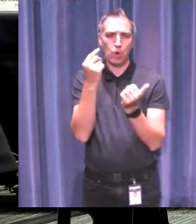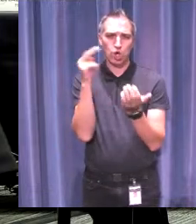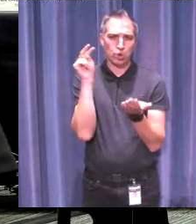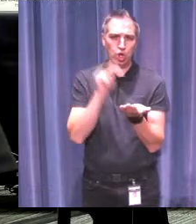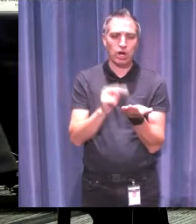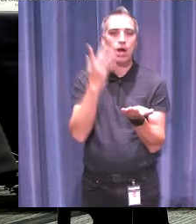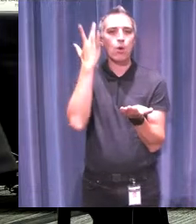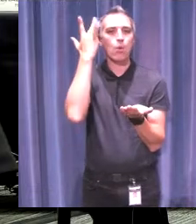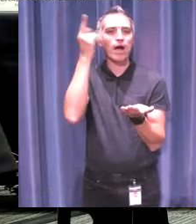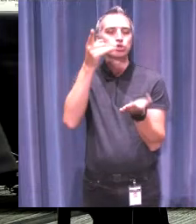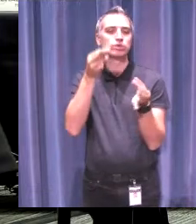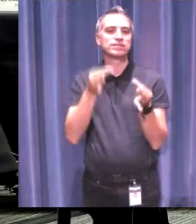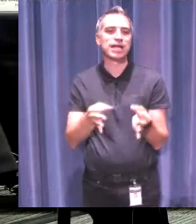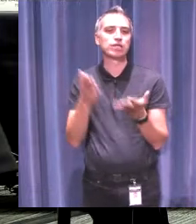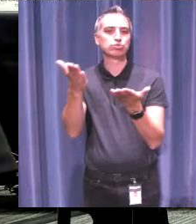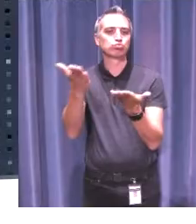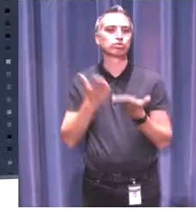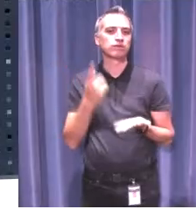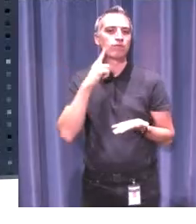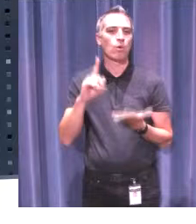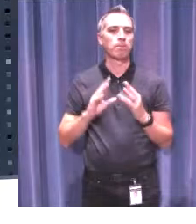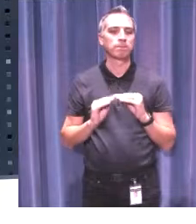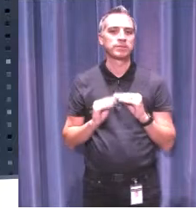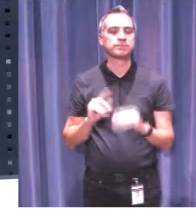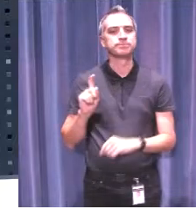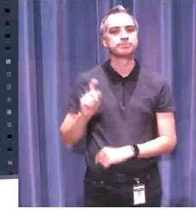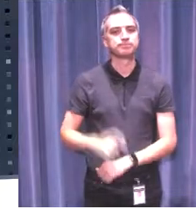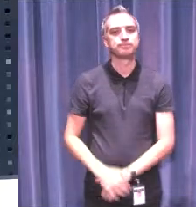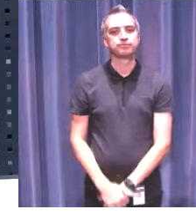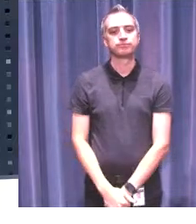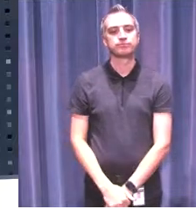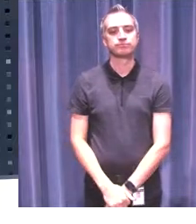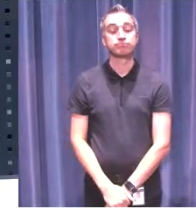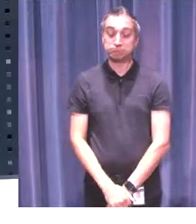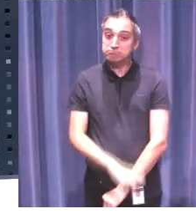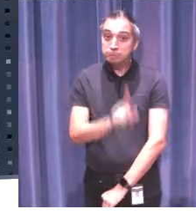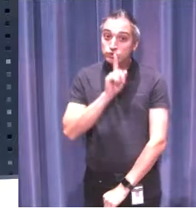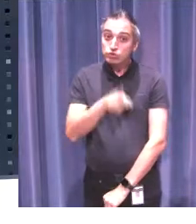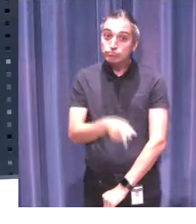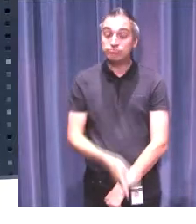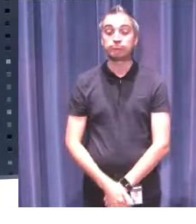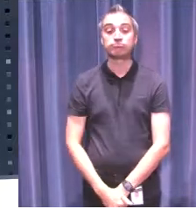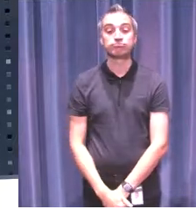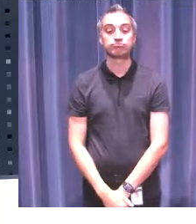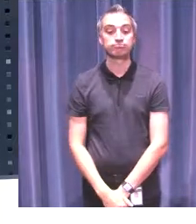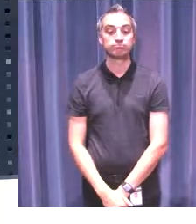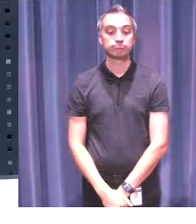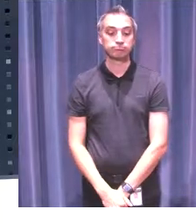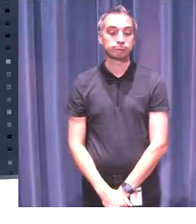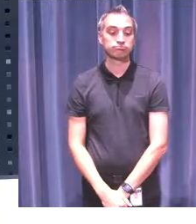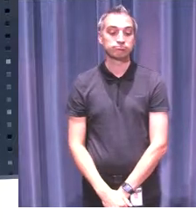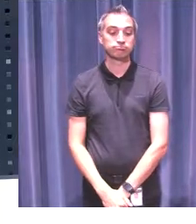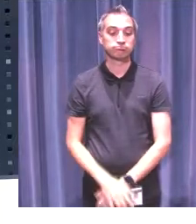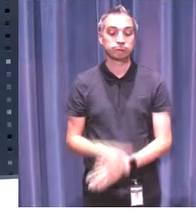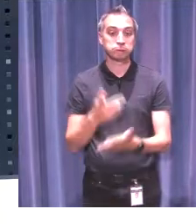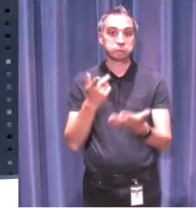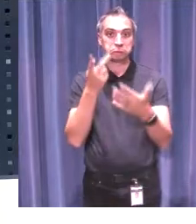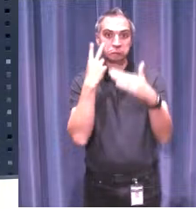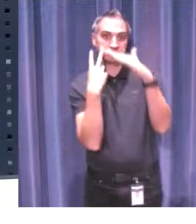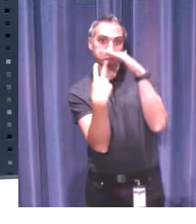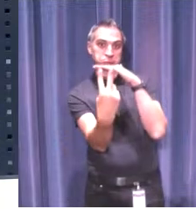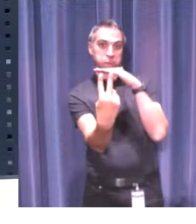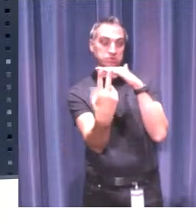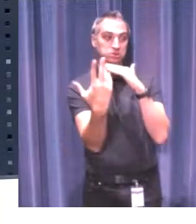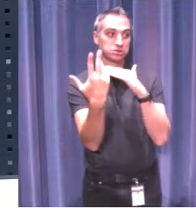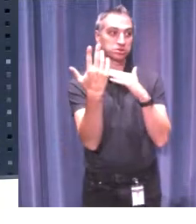why'd you decide to bring that to this meeting? Sure. So I am anticipating